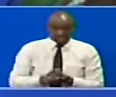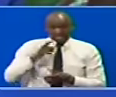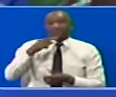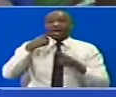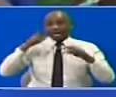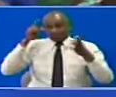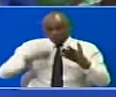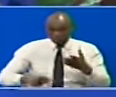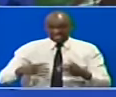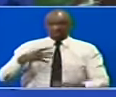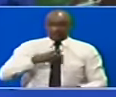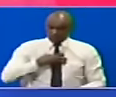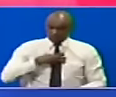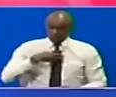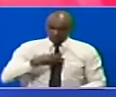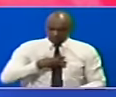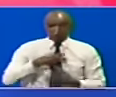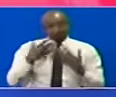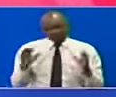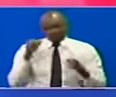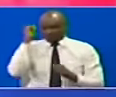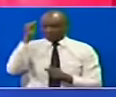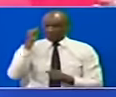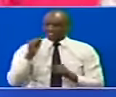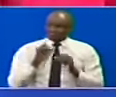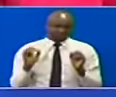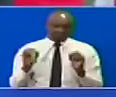her retirement from active politics,